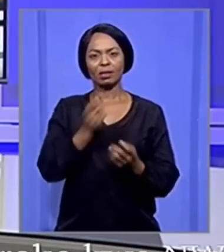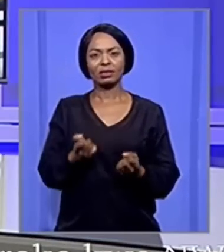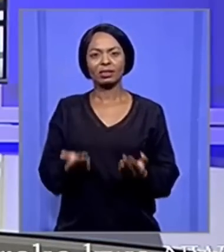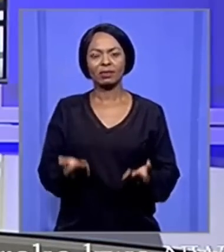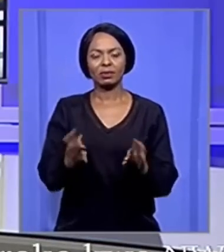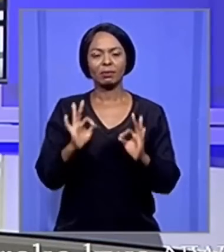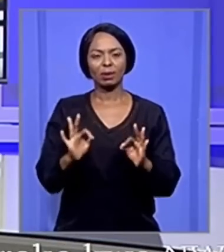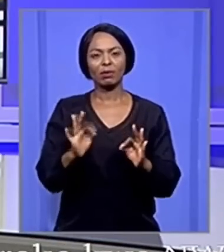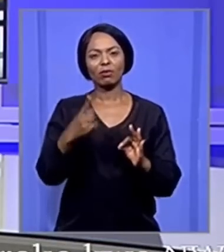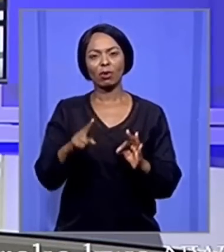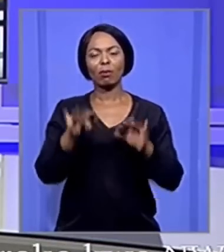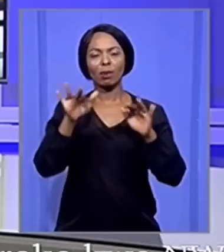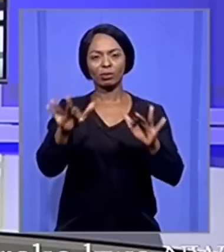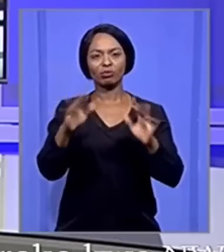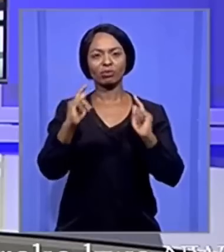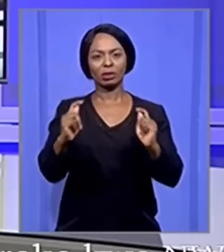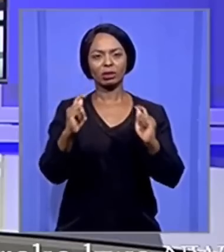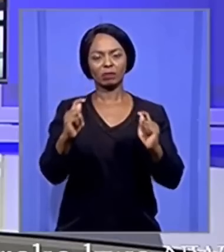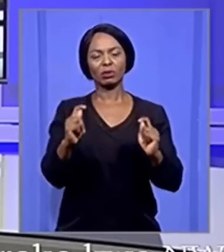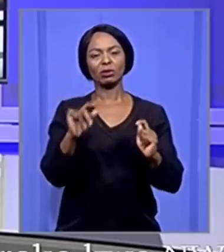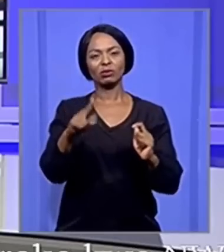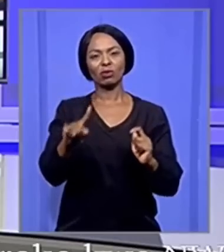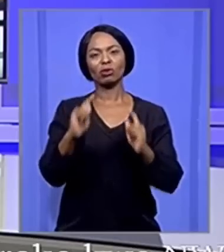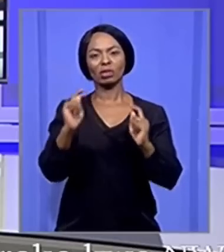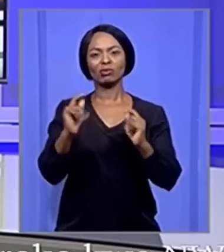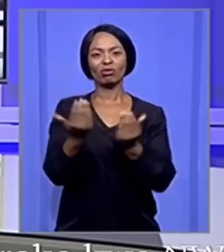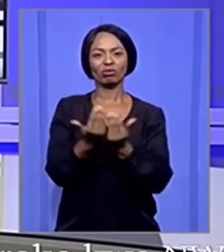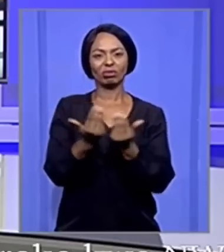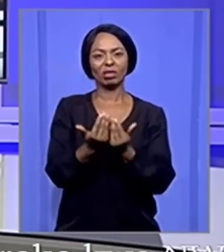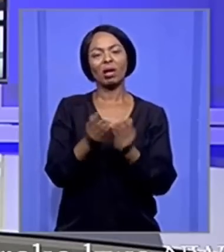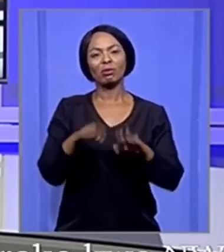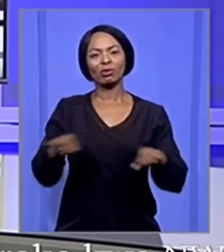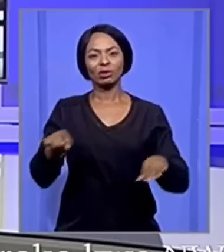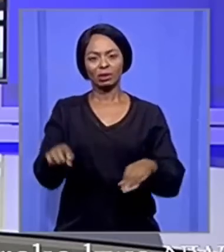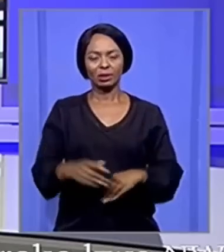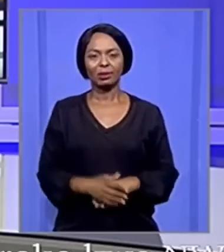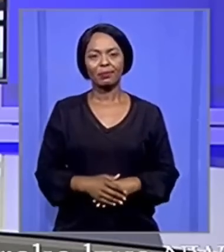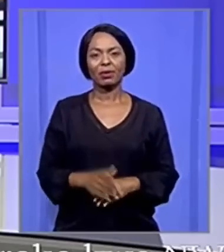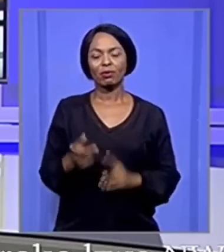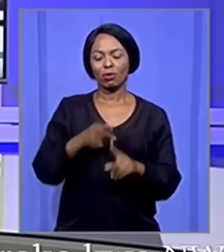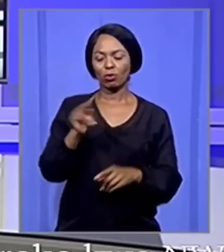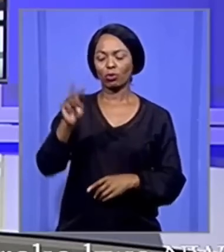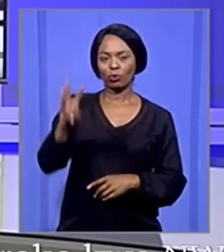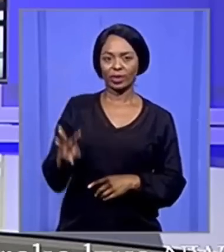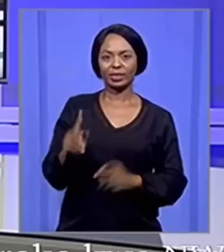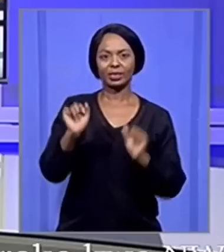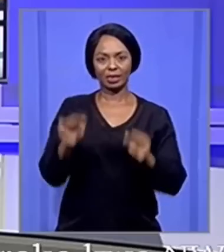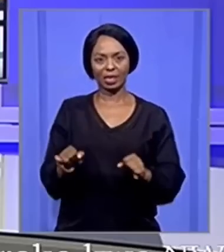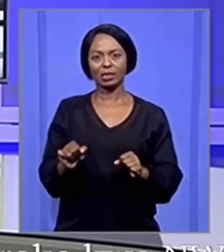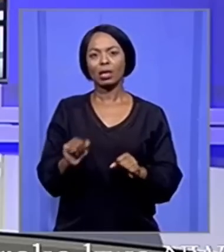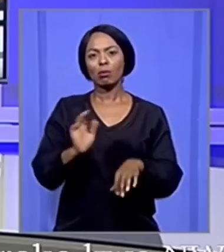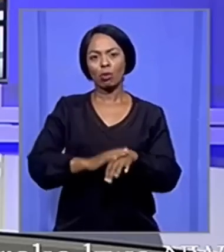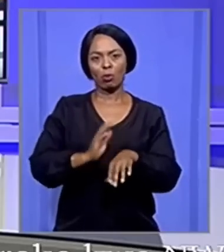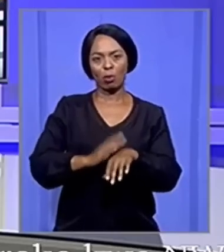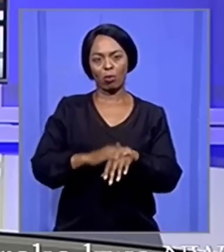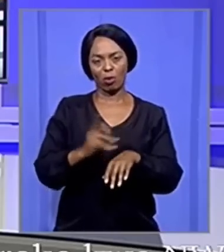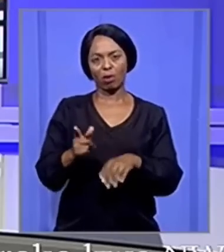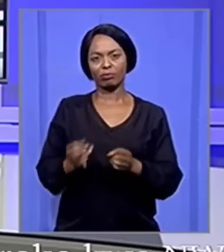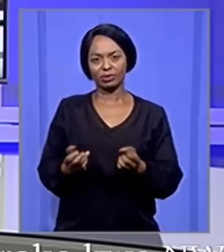tsa dipalangwa tsa bana ba dikolo kwa profenseng eo. Le fa lefapha le okeleditswe tekanyetsokabo ya ditirelo tsa dipalangwa tsa bana ba